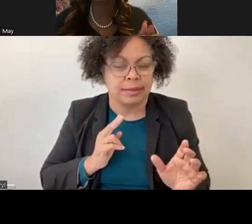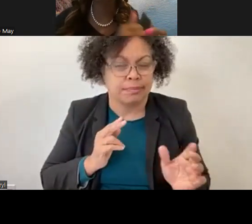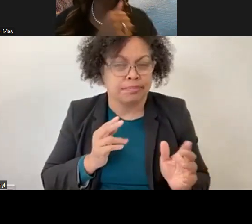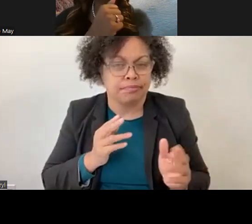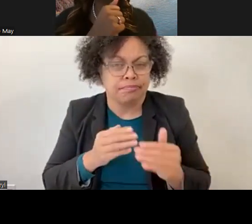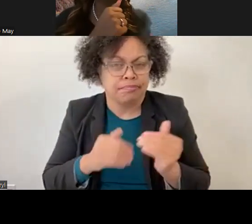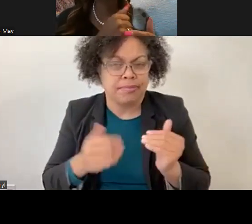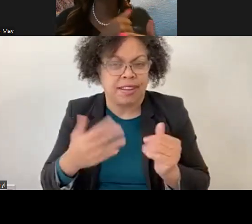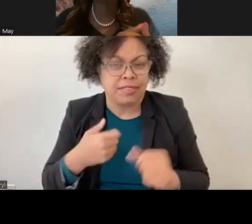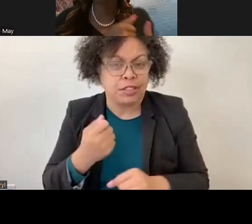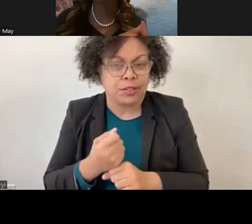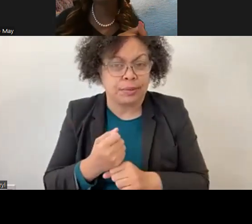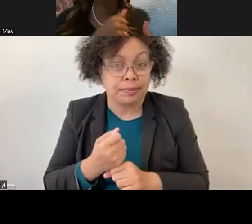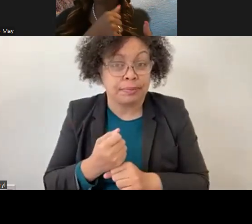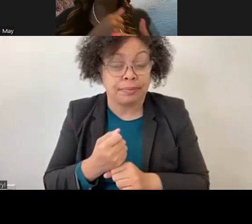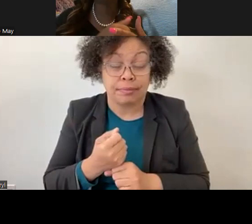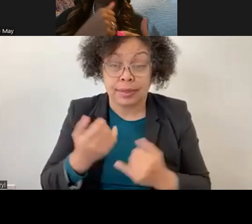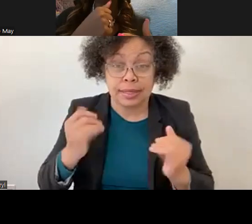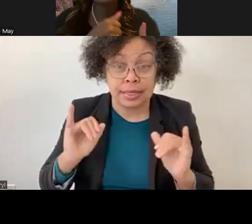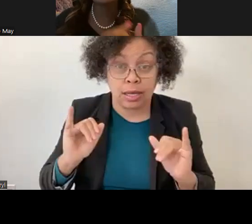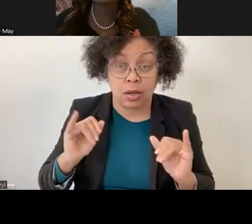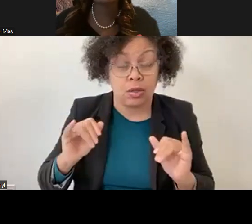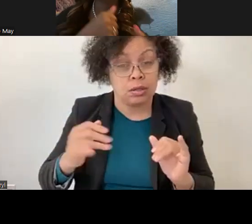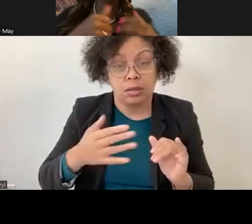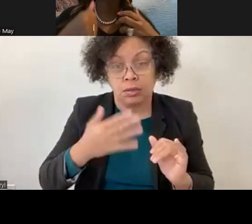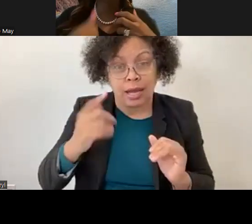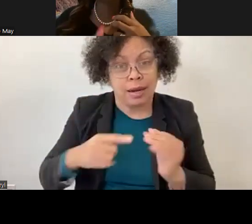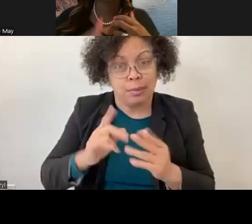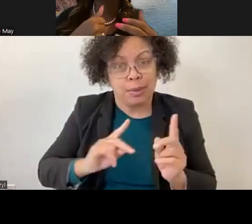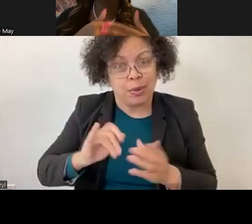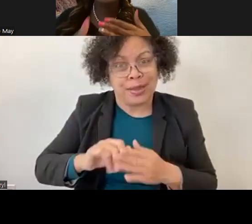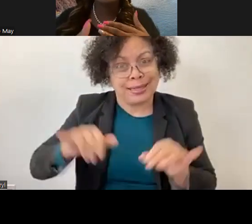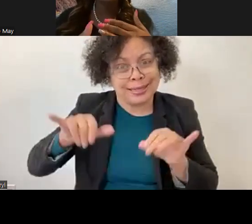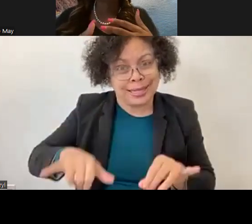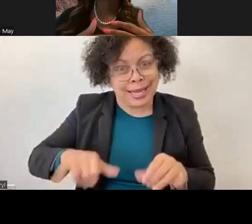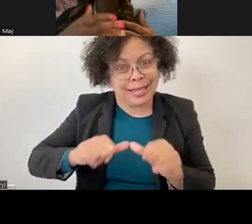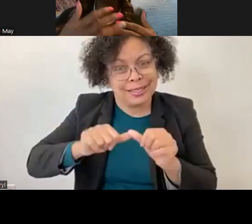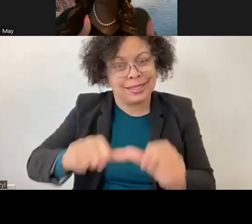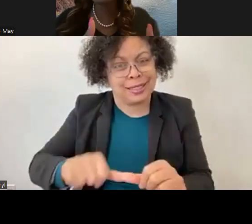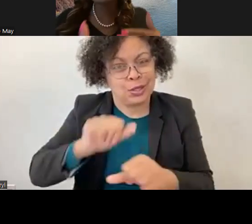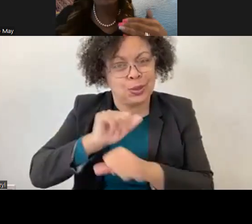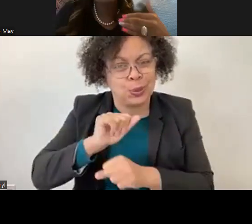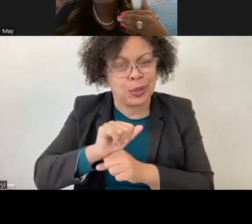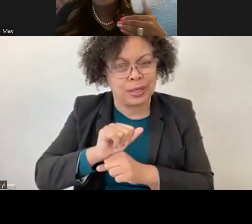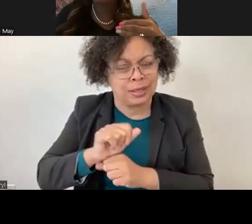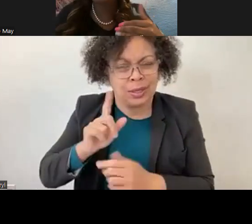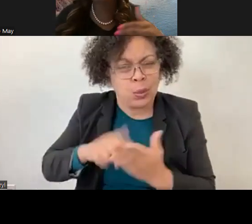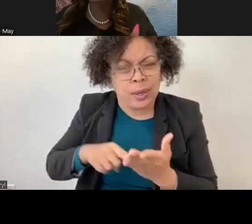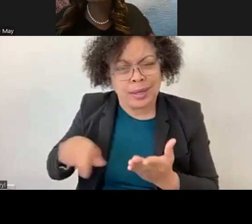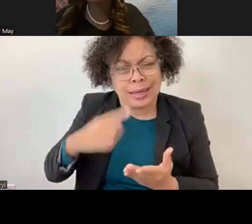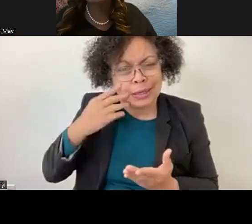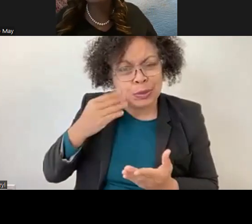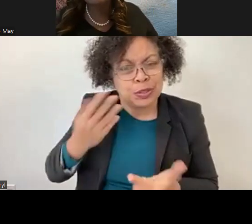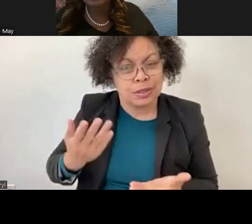getting any better. But we don't talk enough about the people who stayed and what does that look like. They work longer